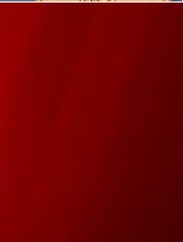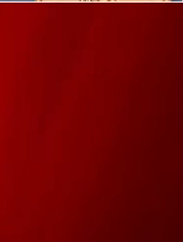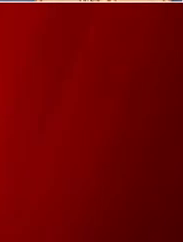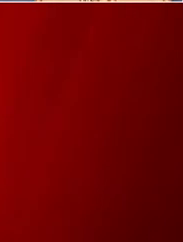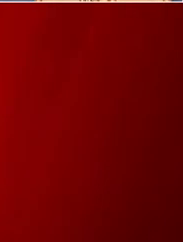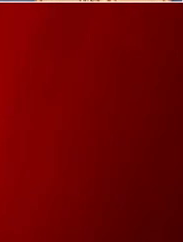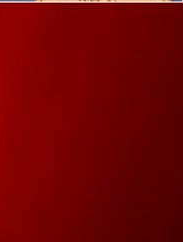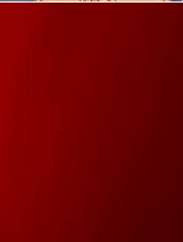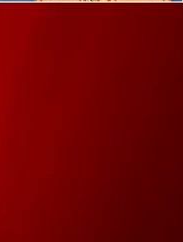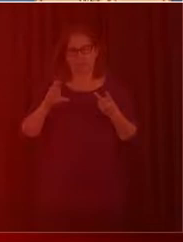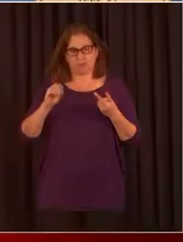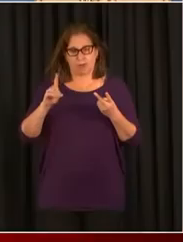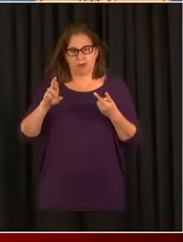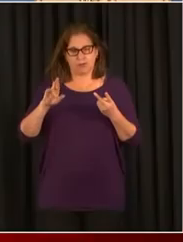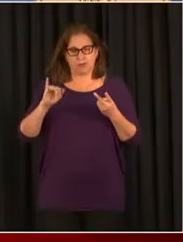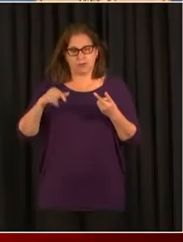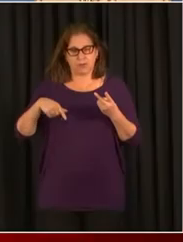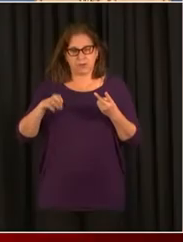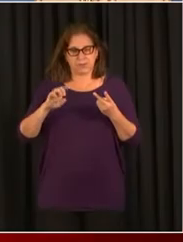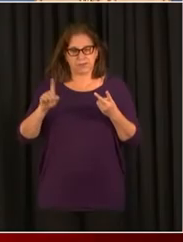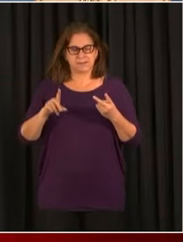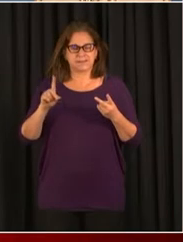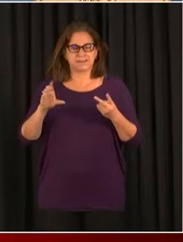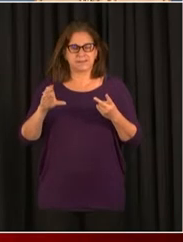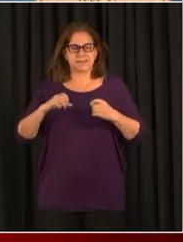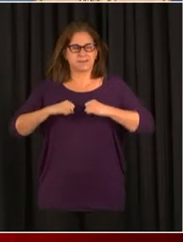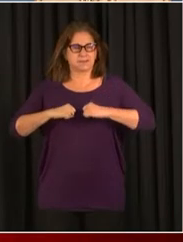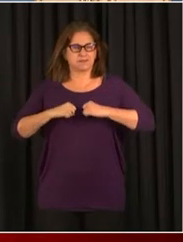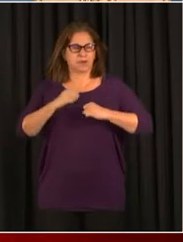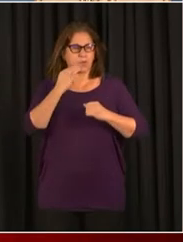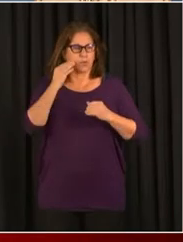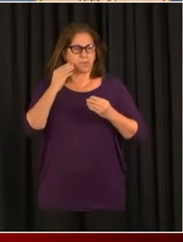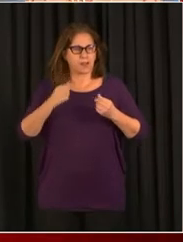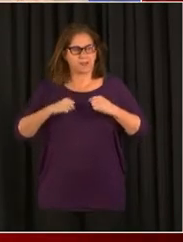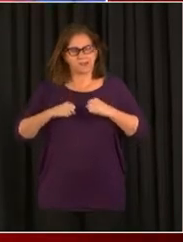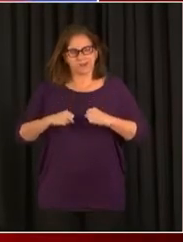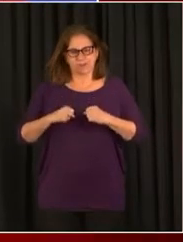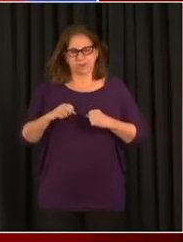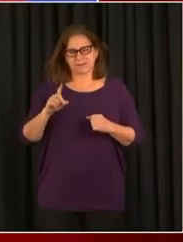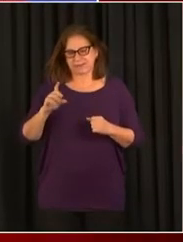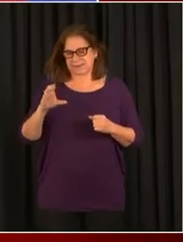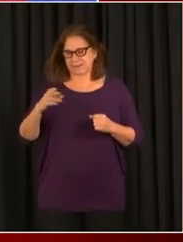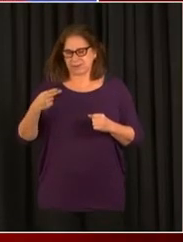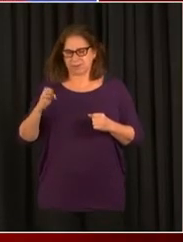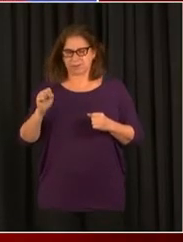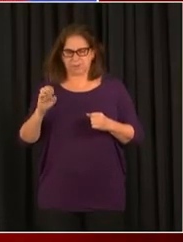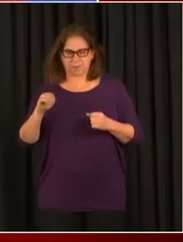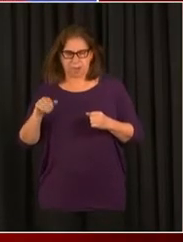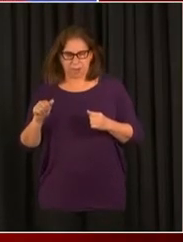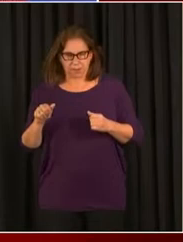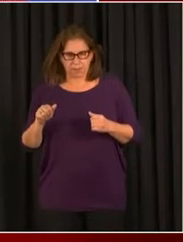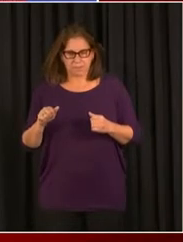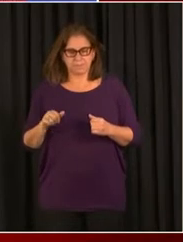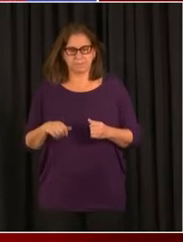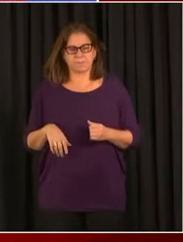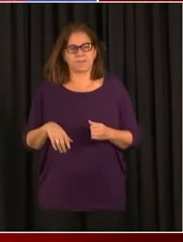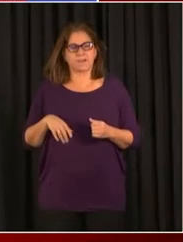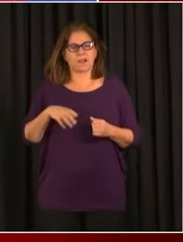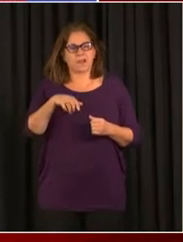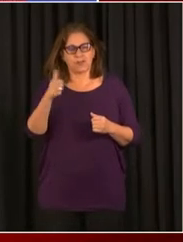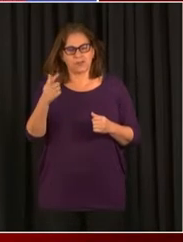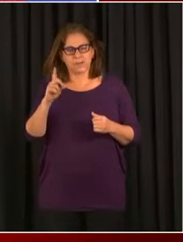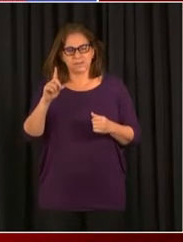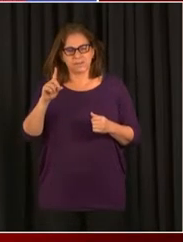who is the leader of D.C. DPW and is leading our operations group at